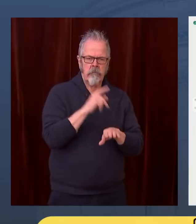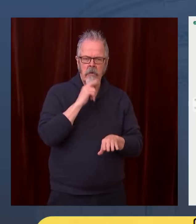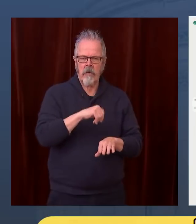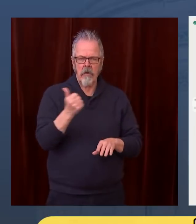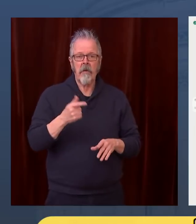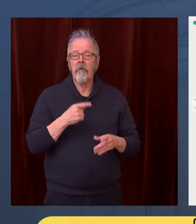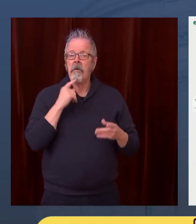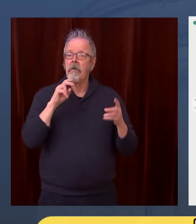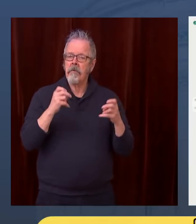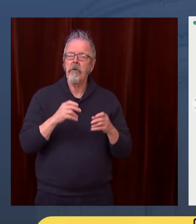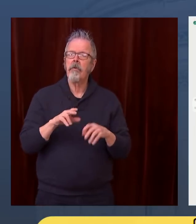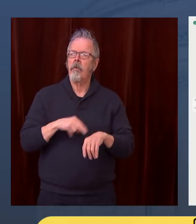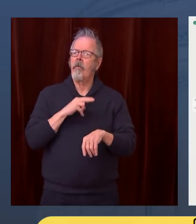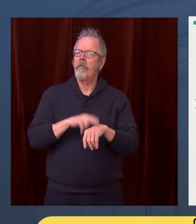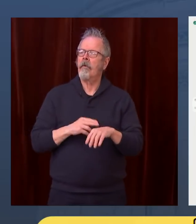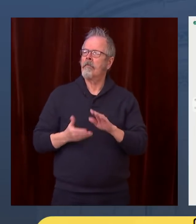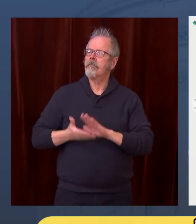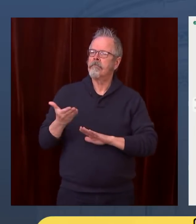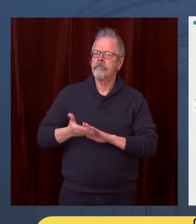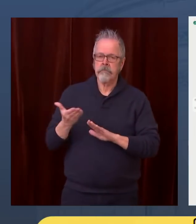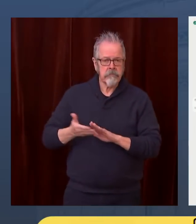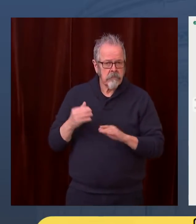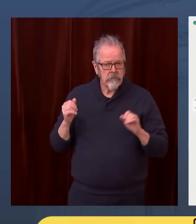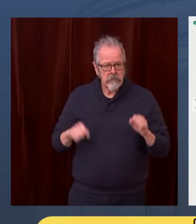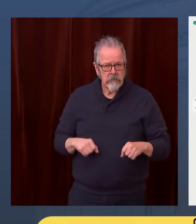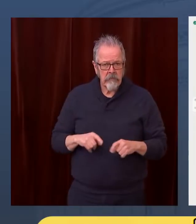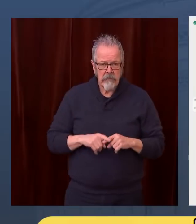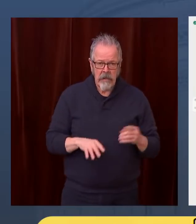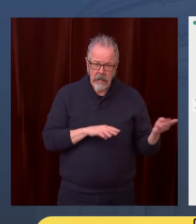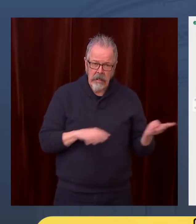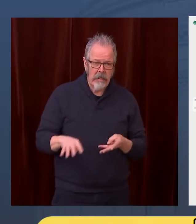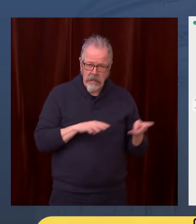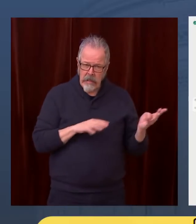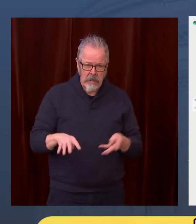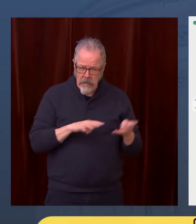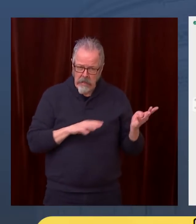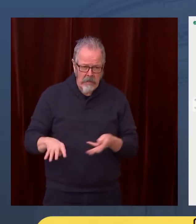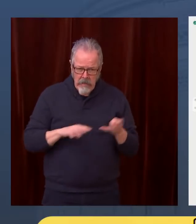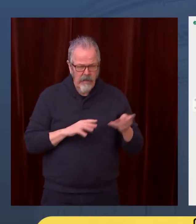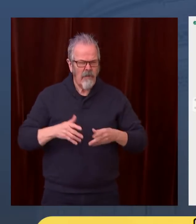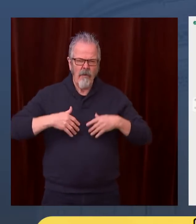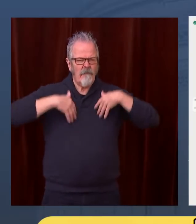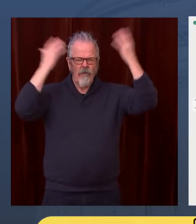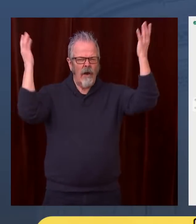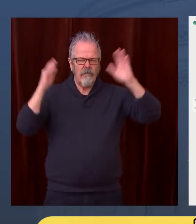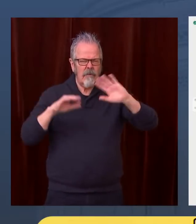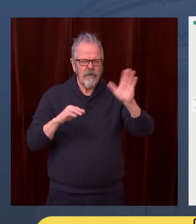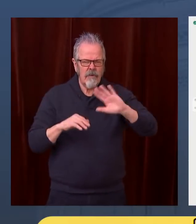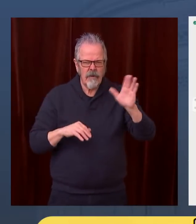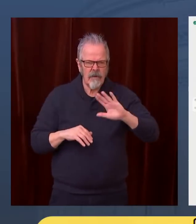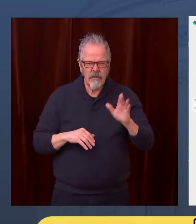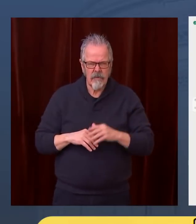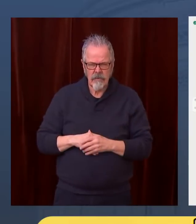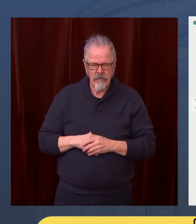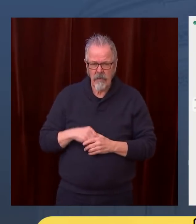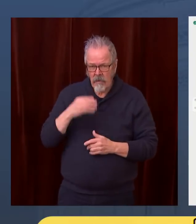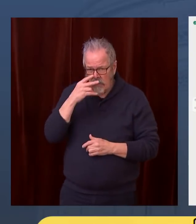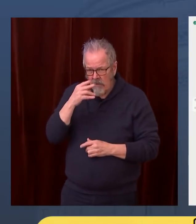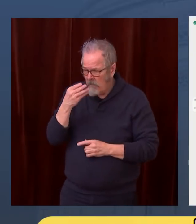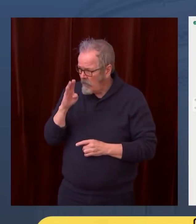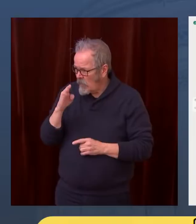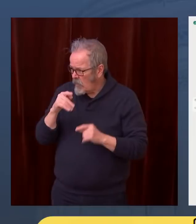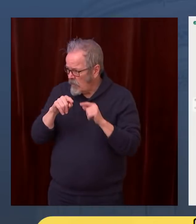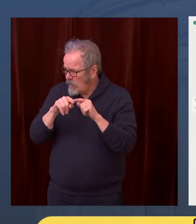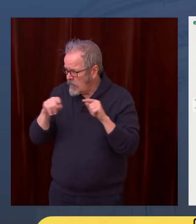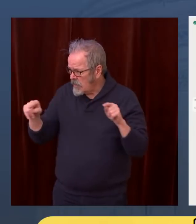admission. And so that's the goal. So the goal is depicted by this blue horizontal line, which shows you